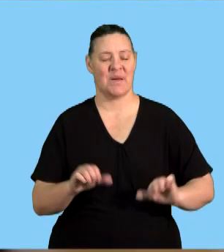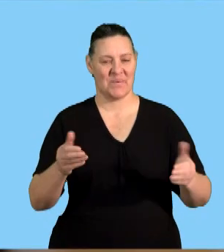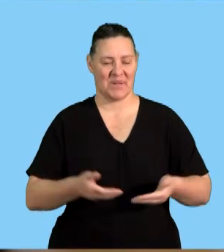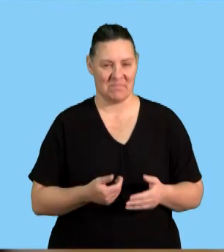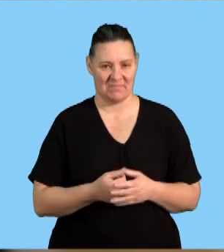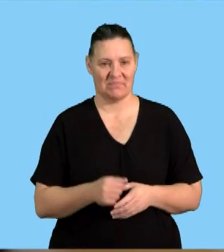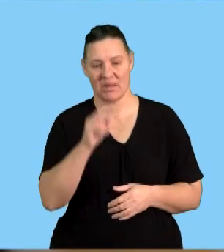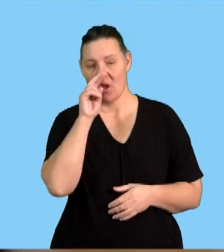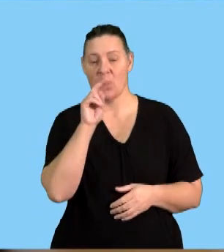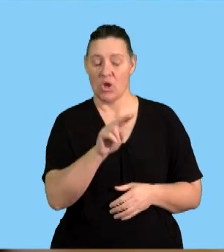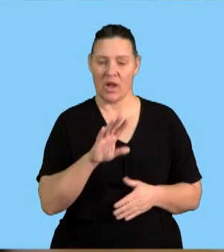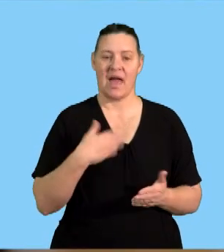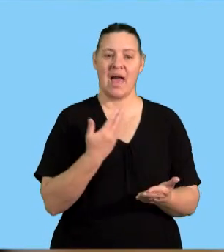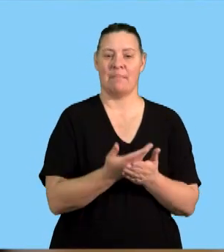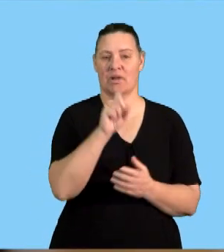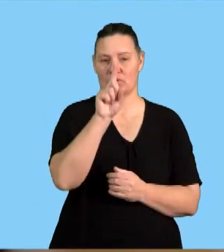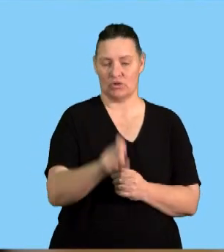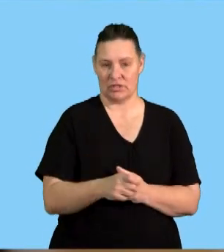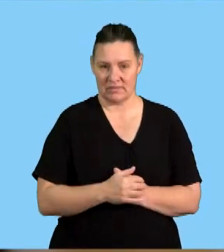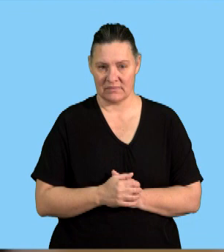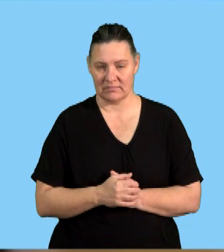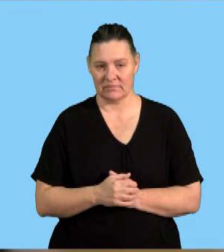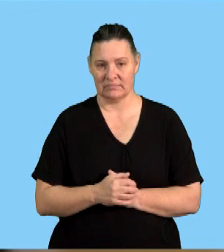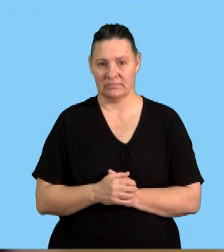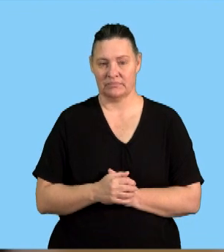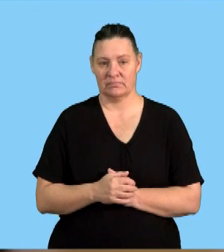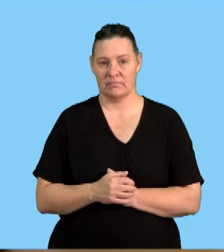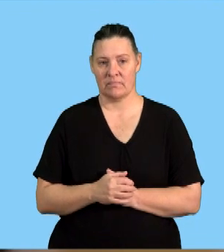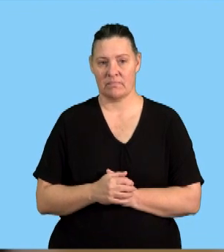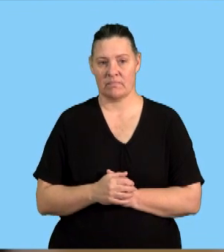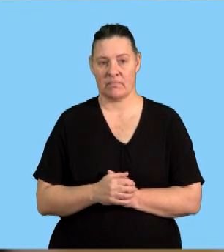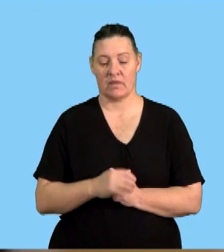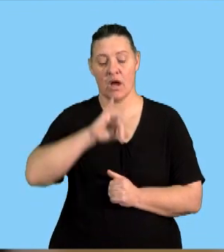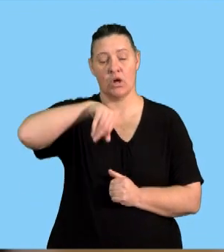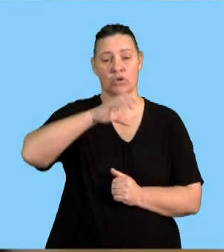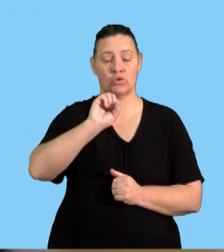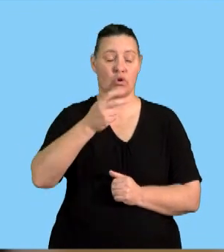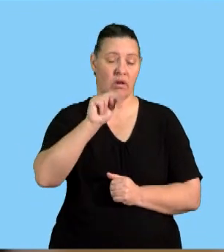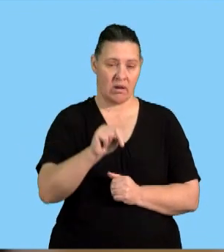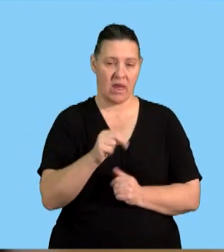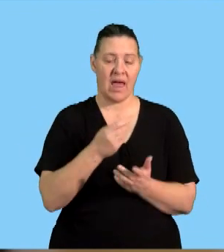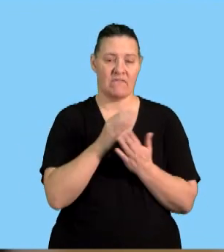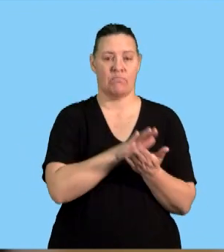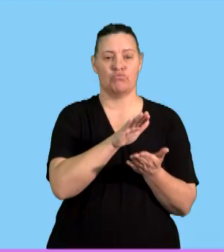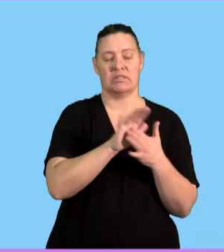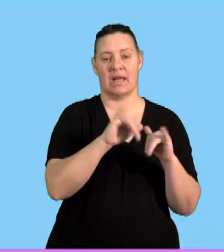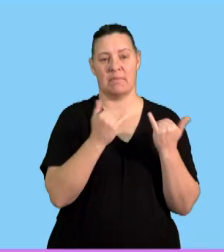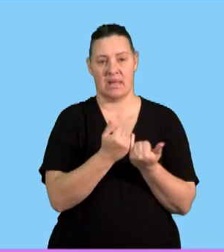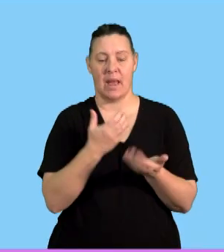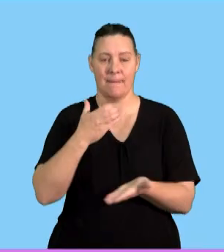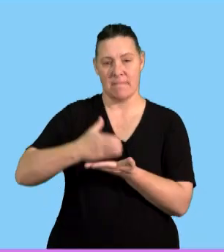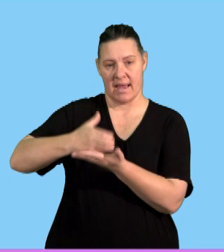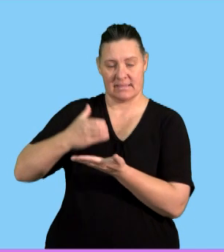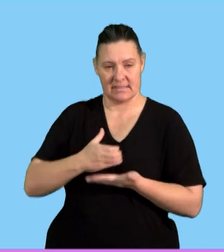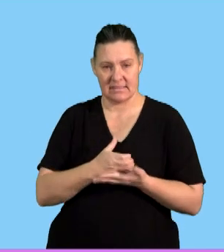Welcome back. Let's look at some application questions. Now, John owns a printing company that sells